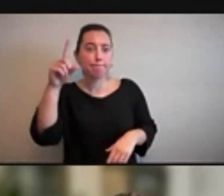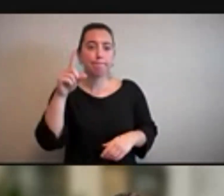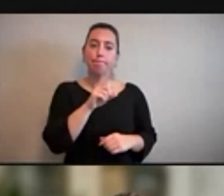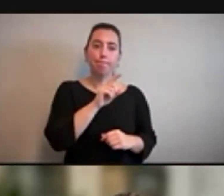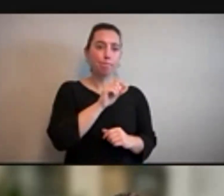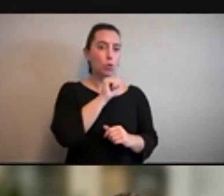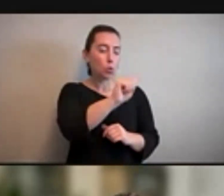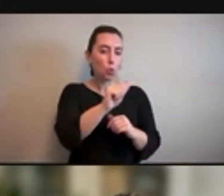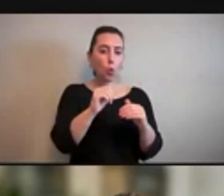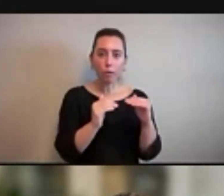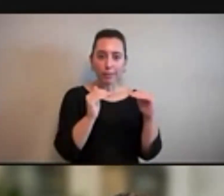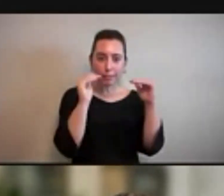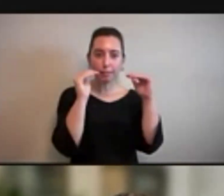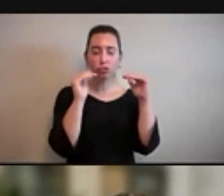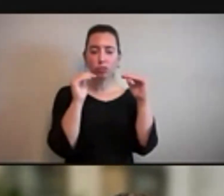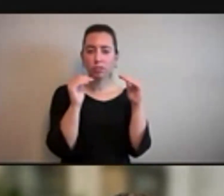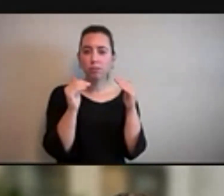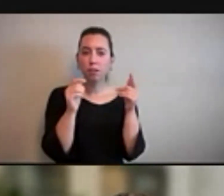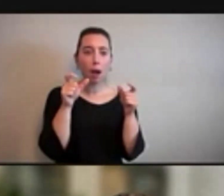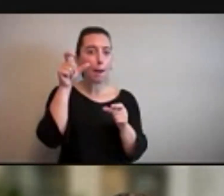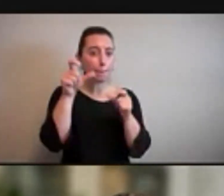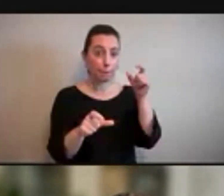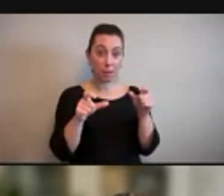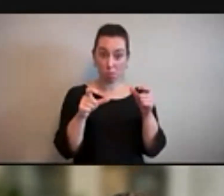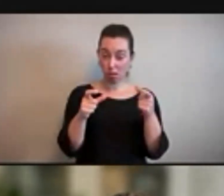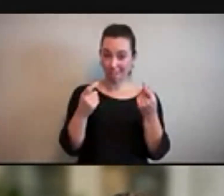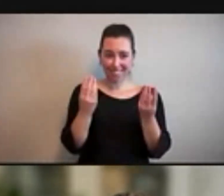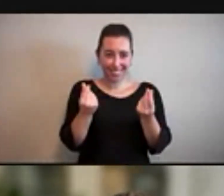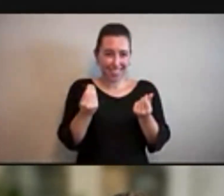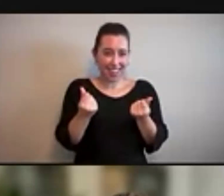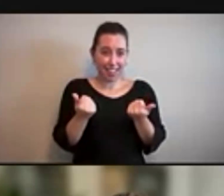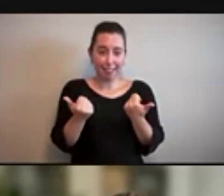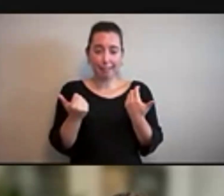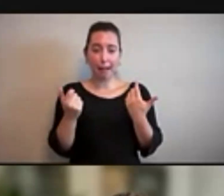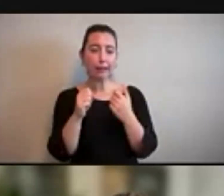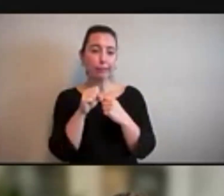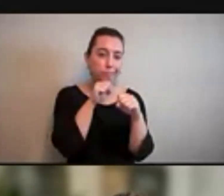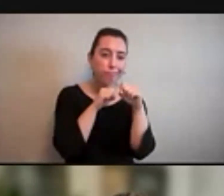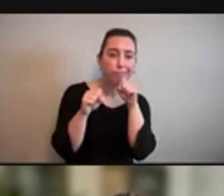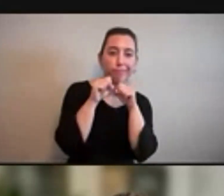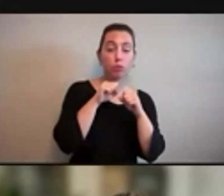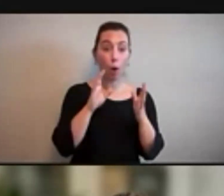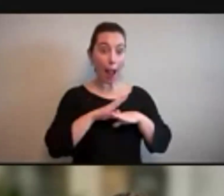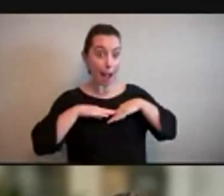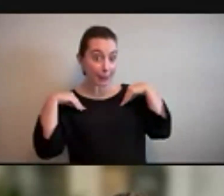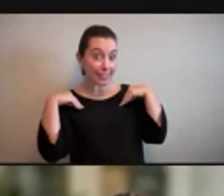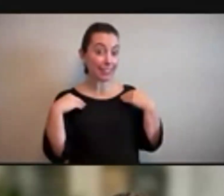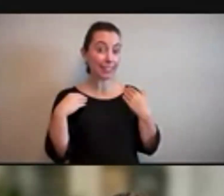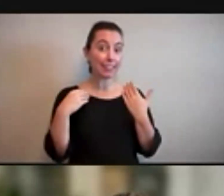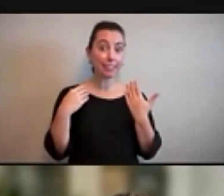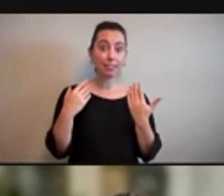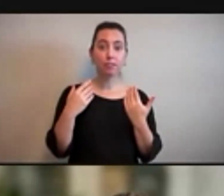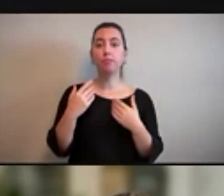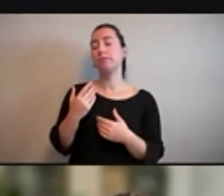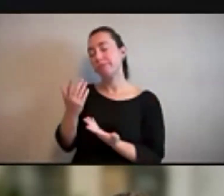organization, what do people think? Are they frustrated, happy? I mean, it varies. Like I said, we have many